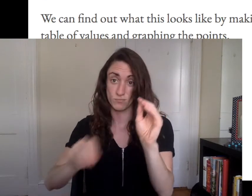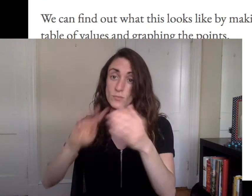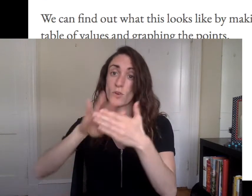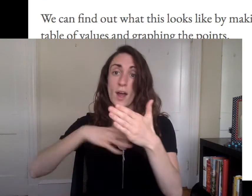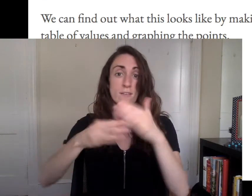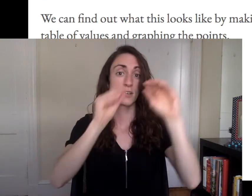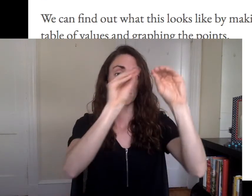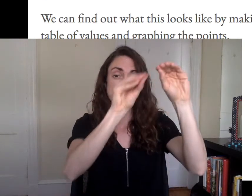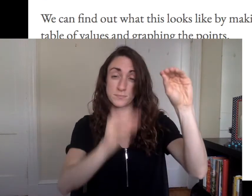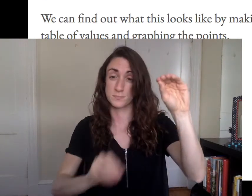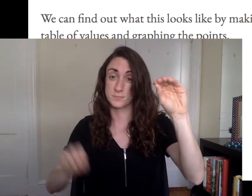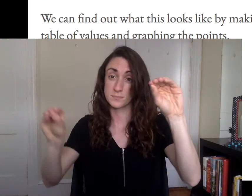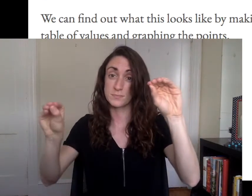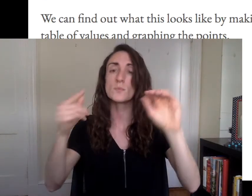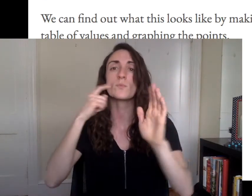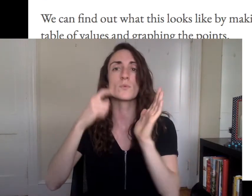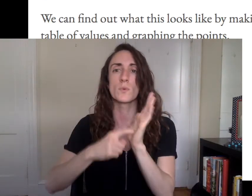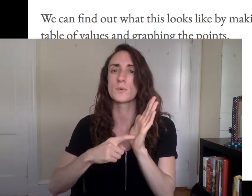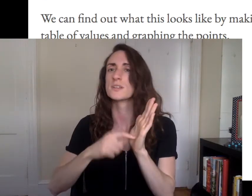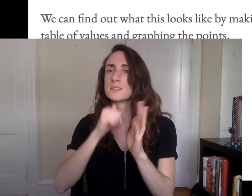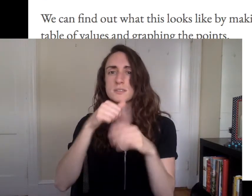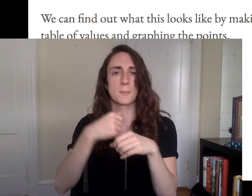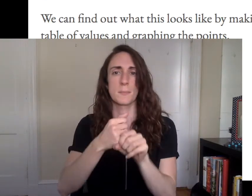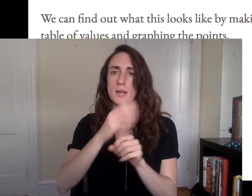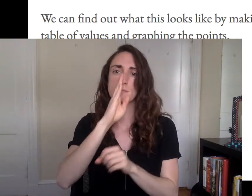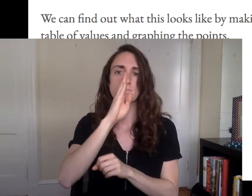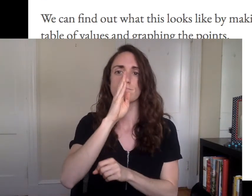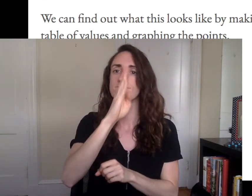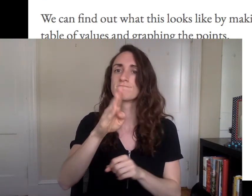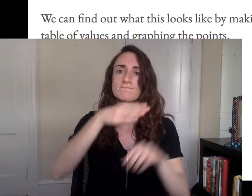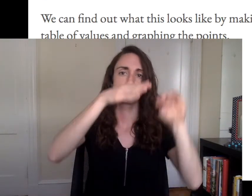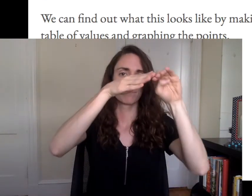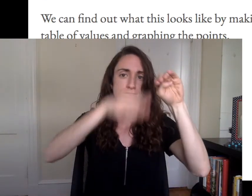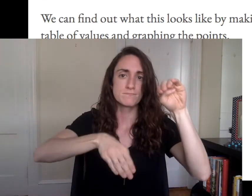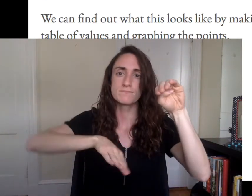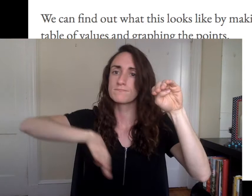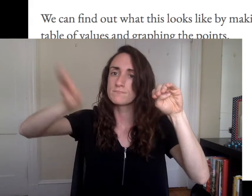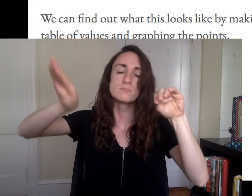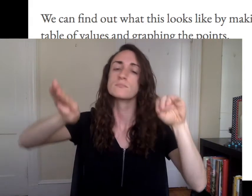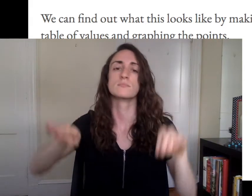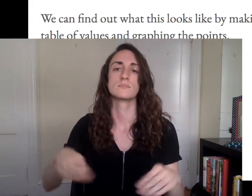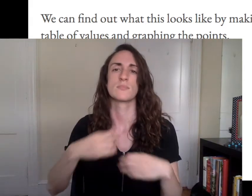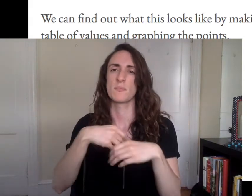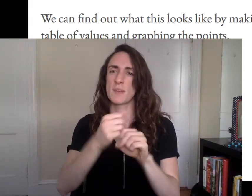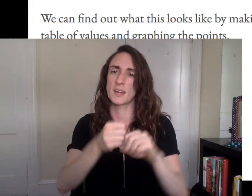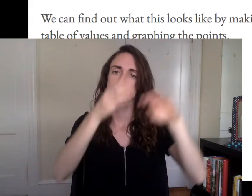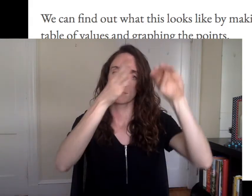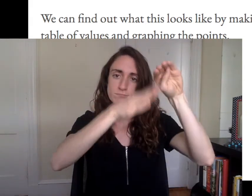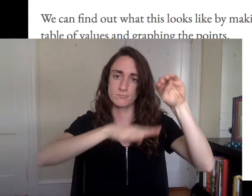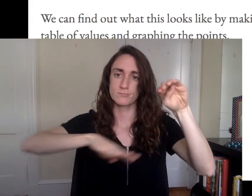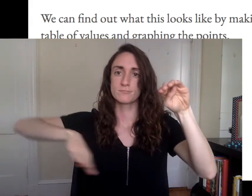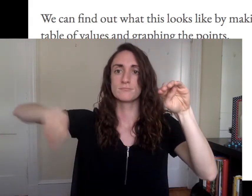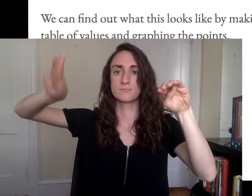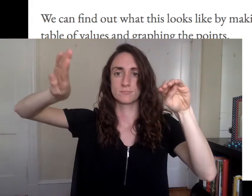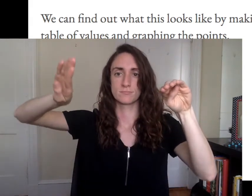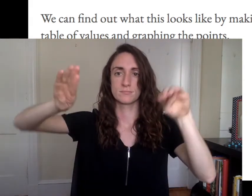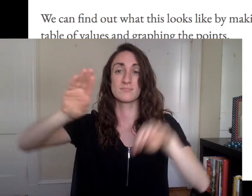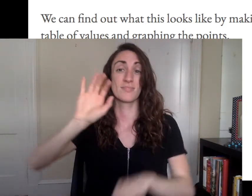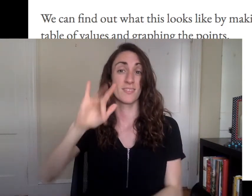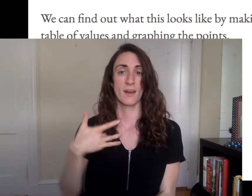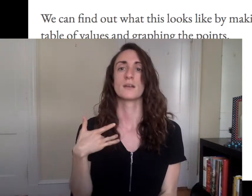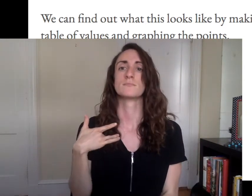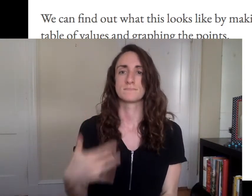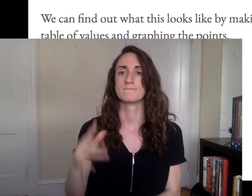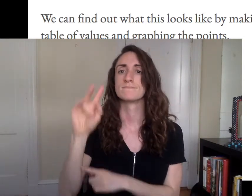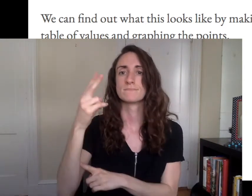So now we can go ahead and plot these points. And you'll notice that they don't make straight lines. They don't make a V shape. They make this rounded